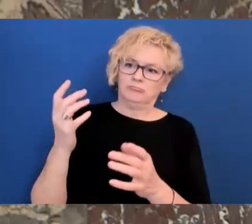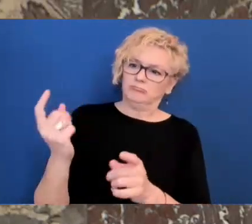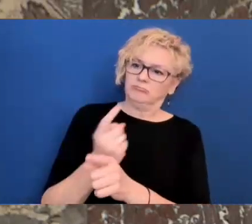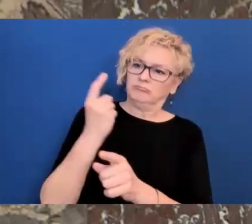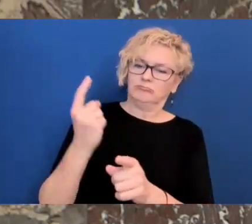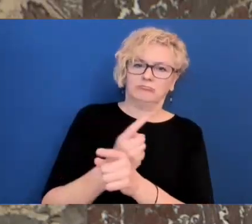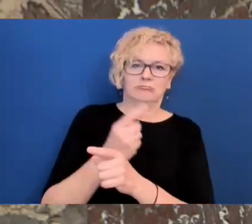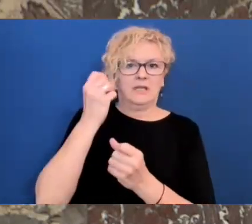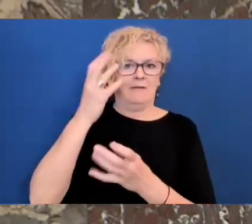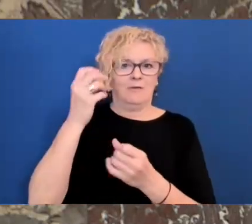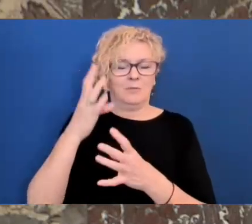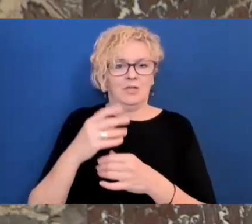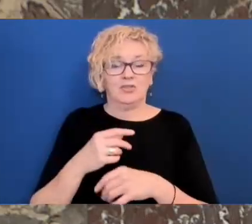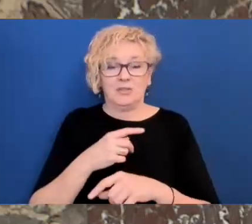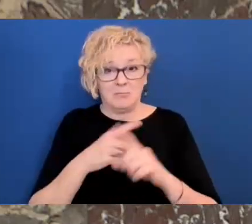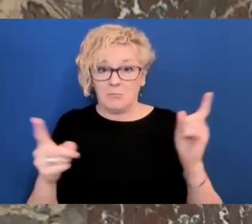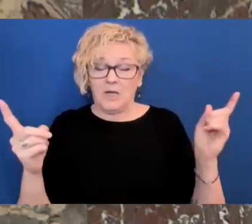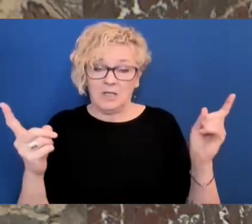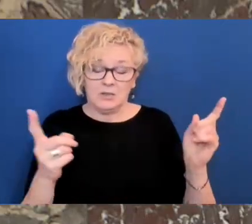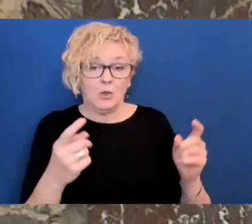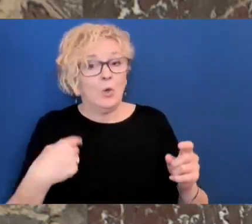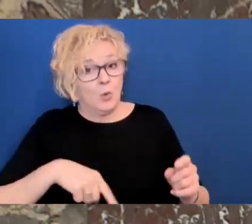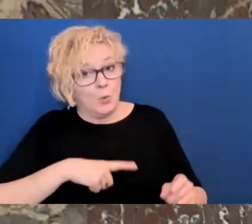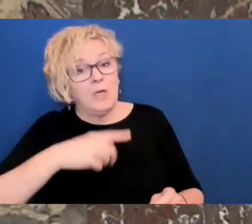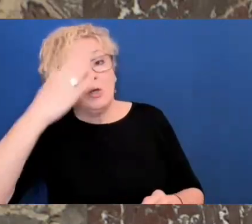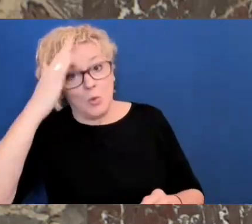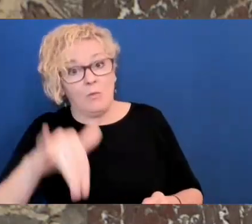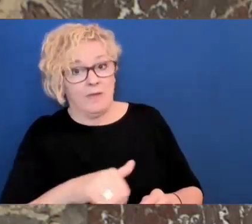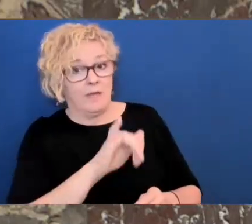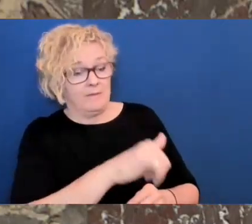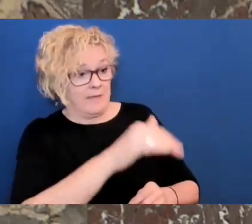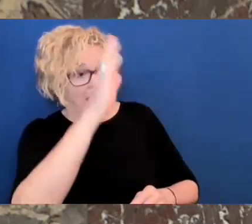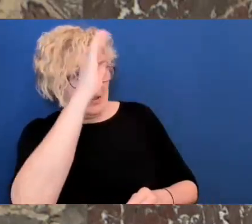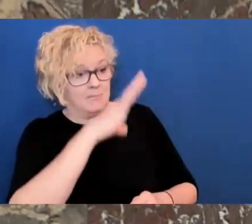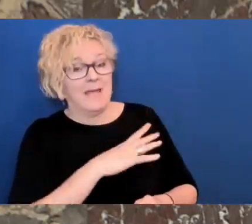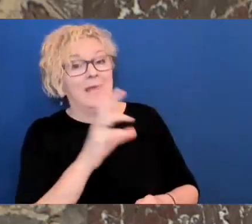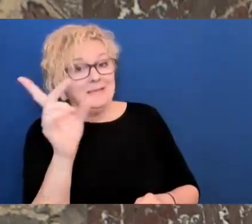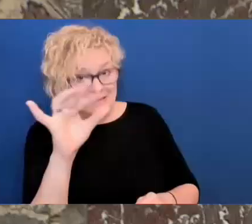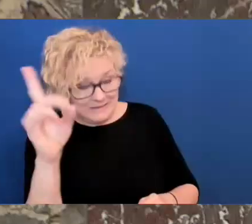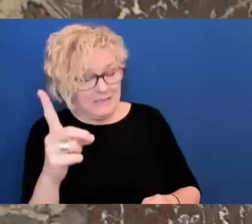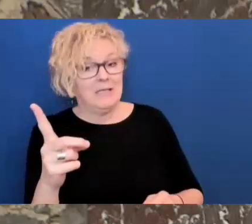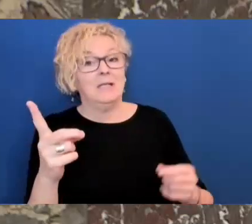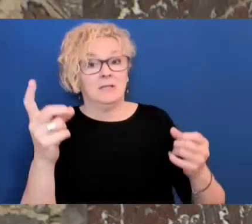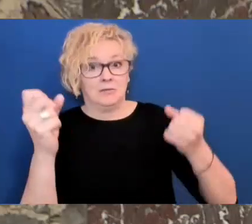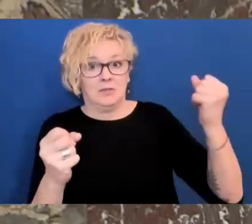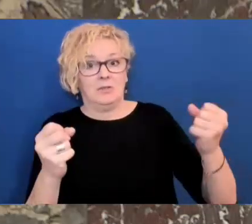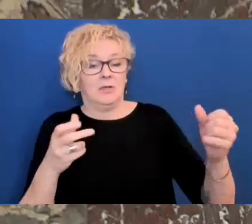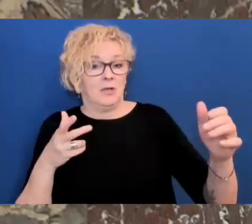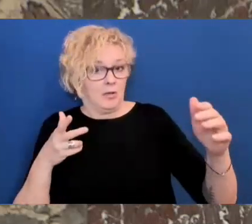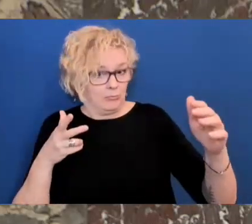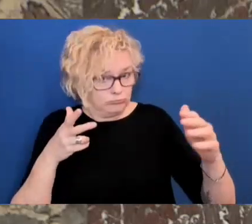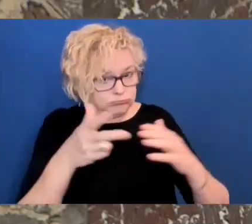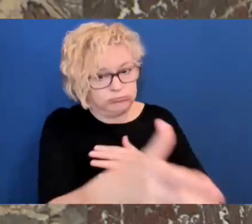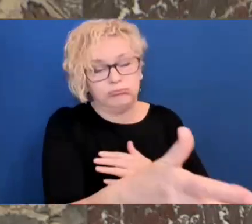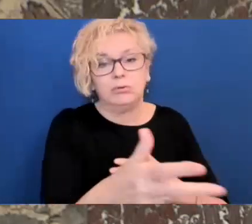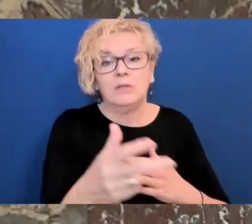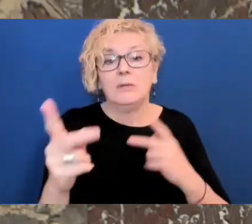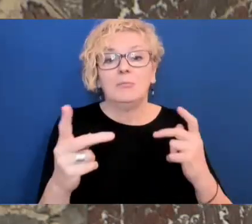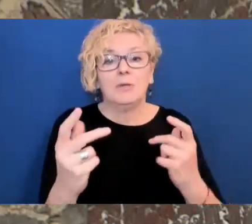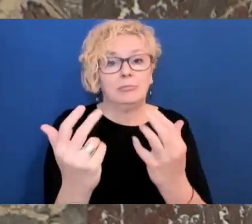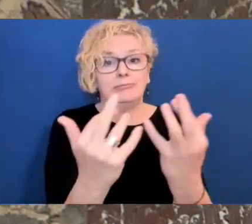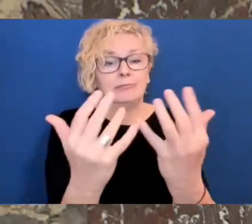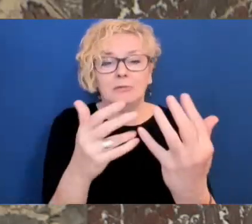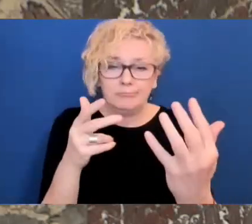crowd of people, killing children, killing seniors. He should be criminally tried and convicted.